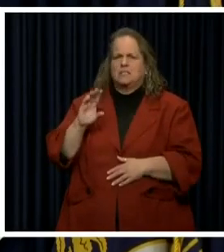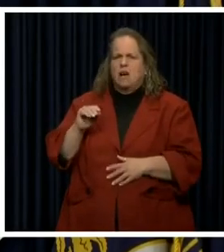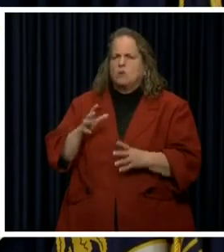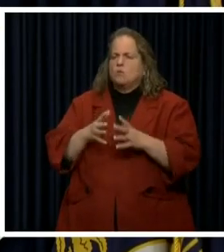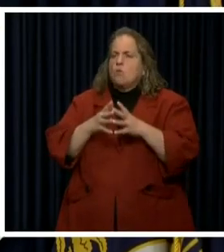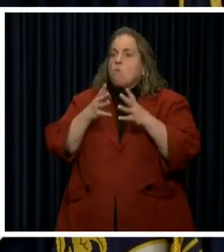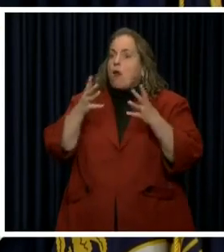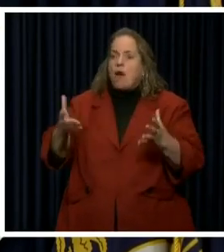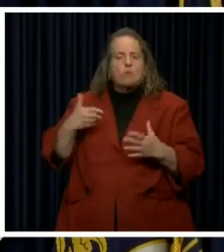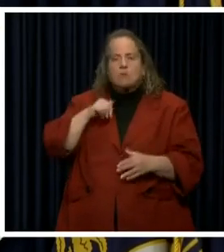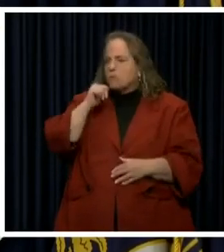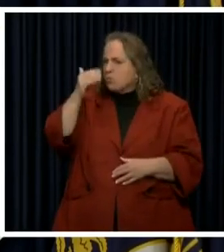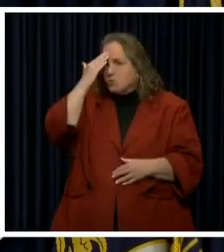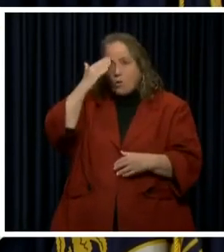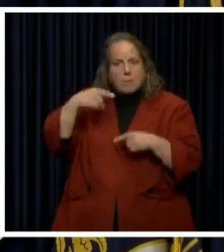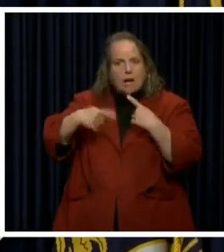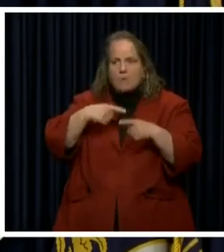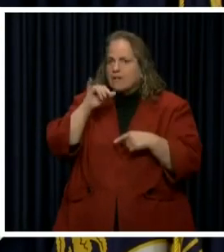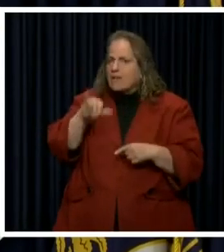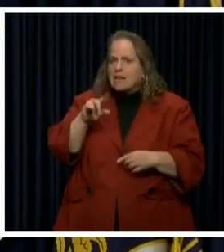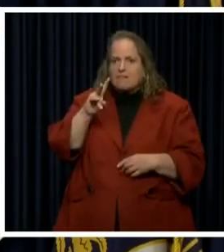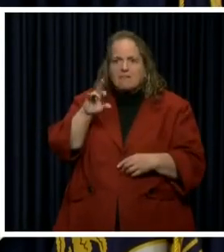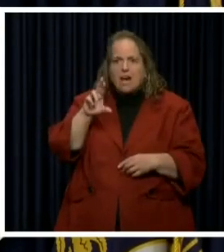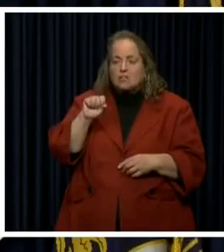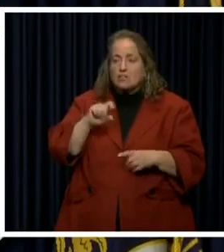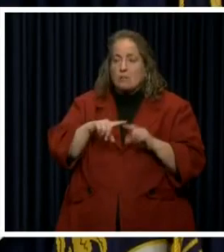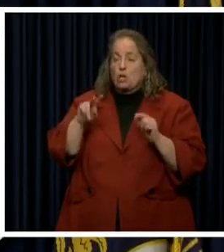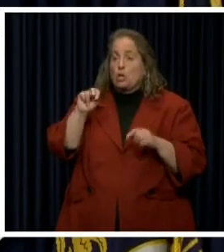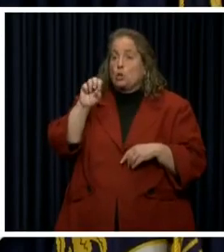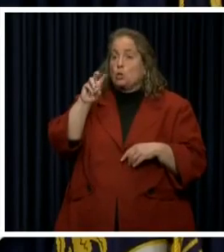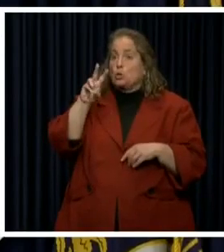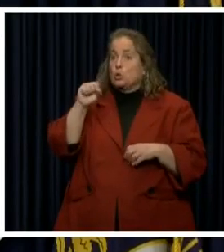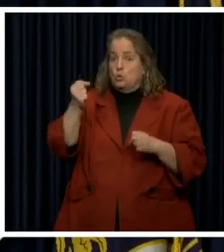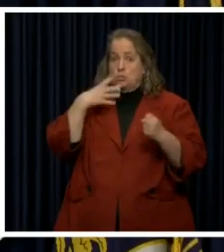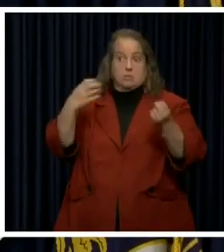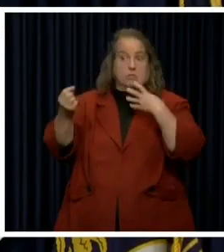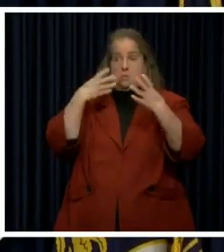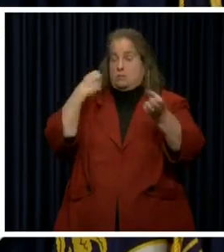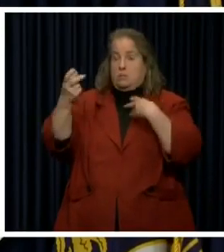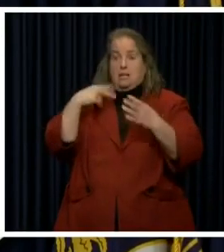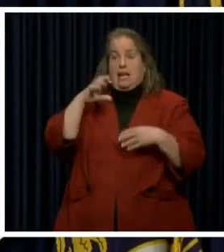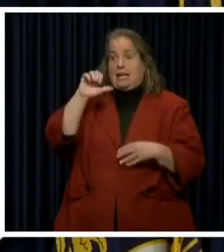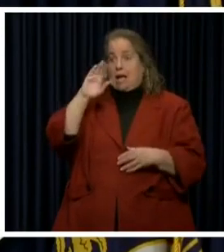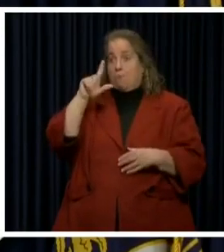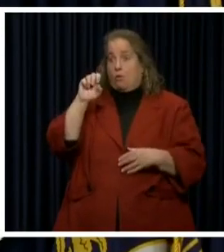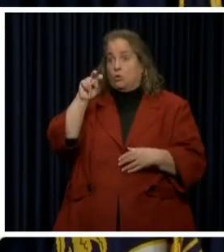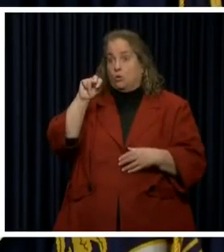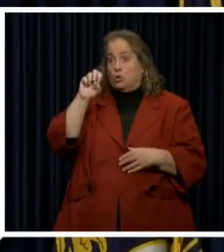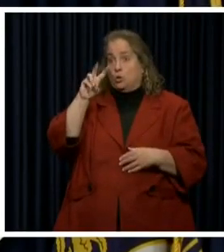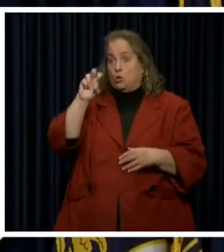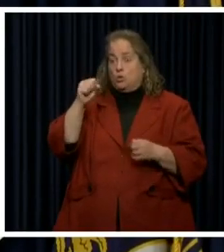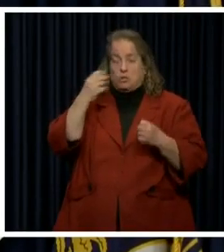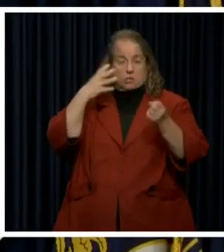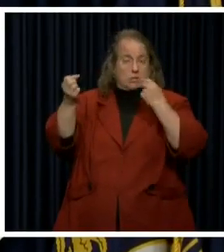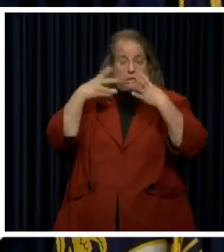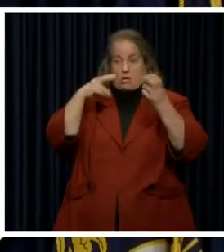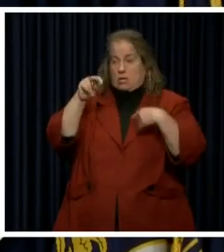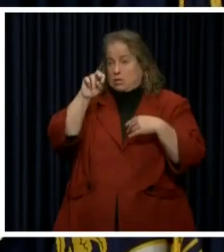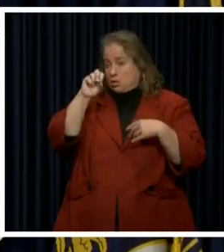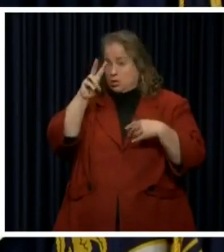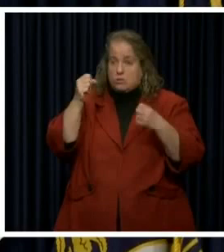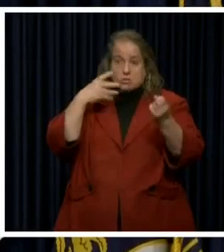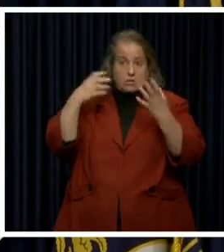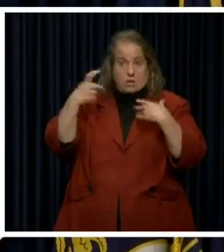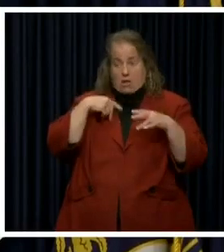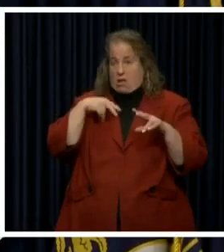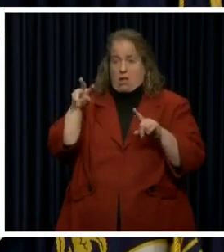much that we don't know about it. But because we live with the news cycle every day on it, because on cable news it's on every minute, that in many